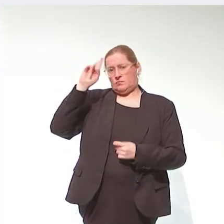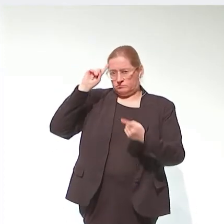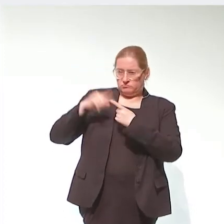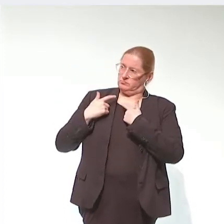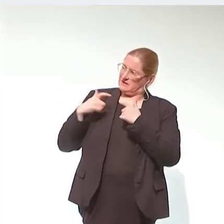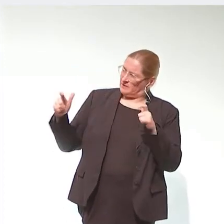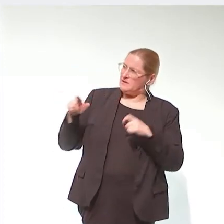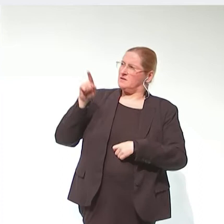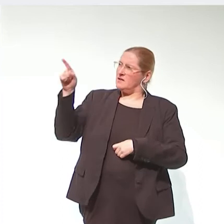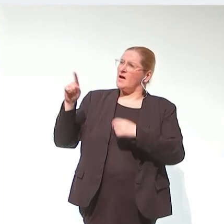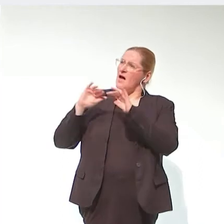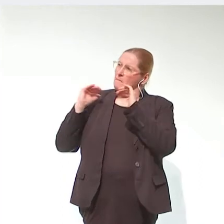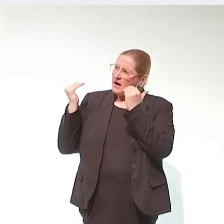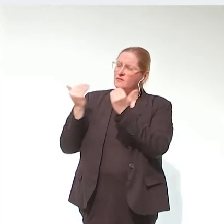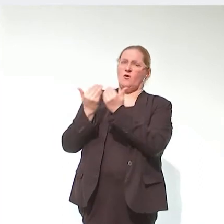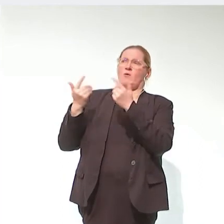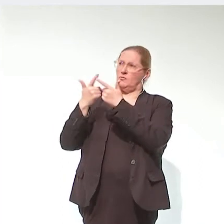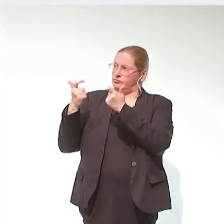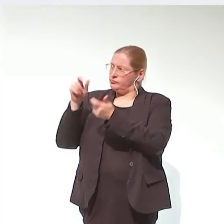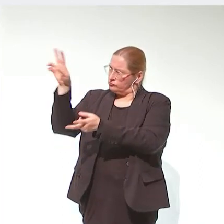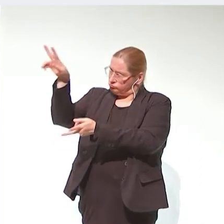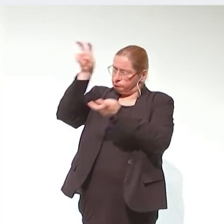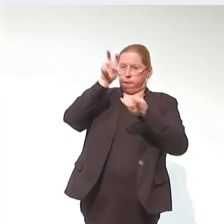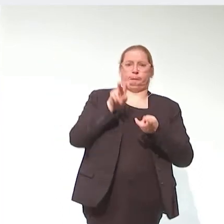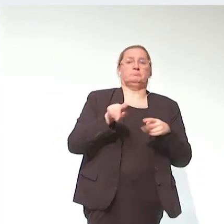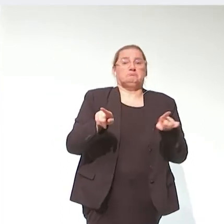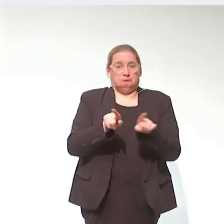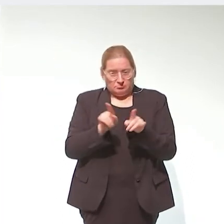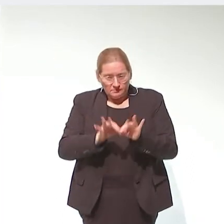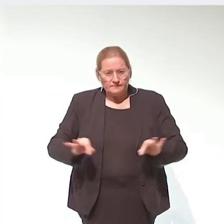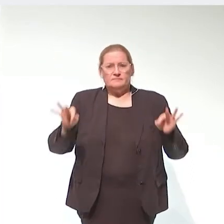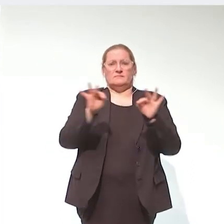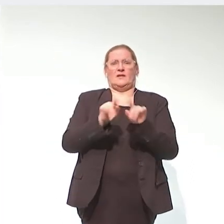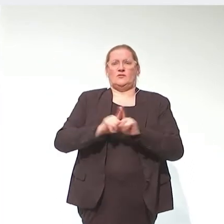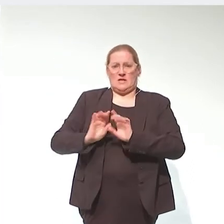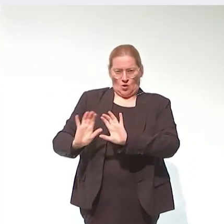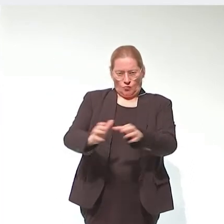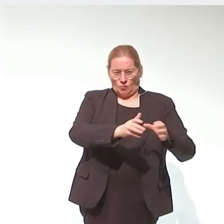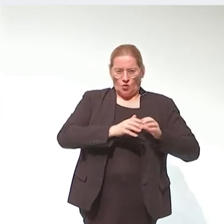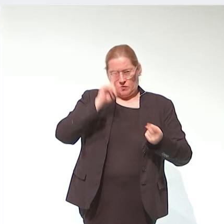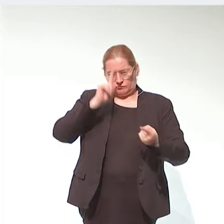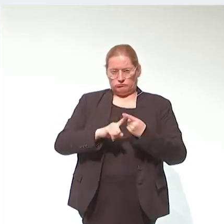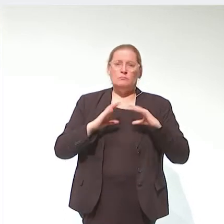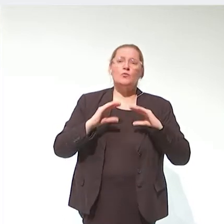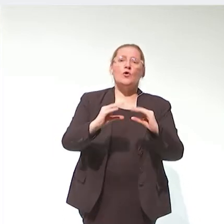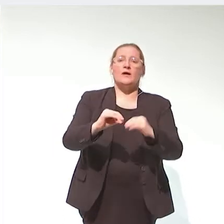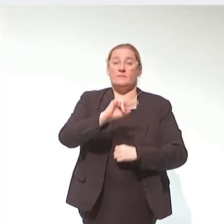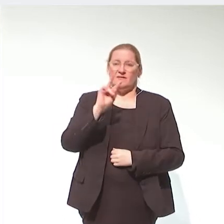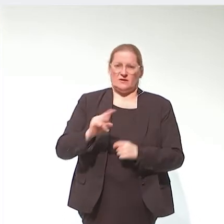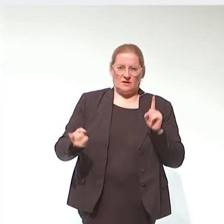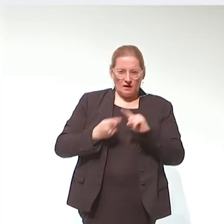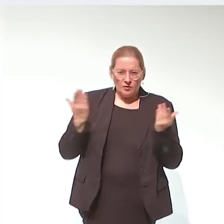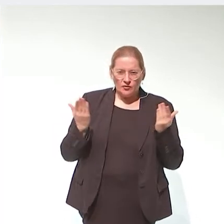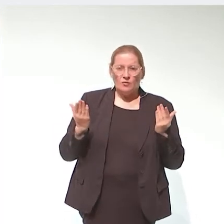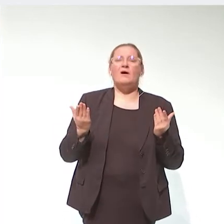terms of Disability Platform. So we want to ensure that with our local experience, we can share and work together with our EU counterparts.